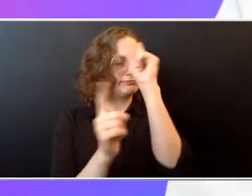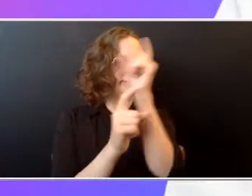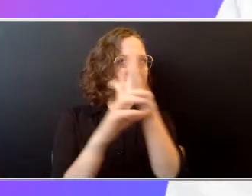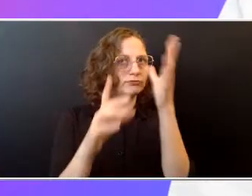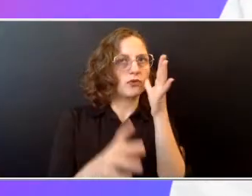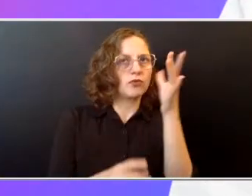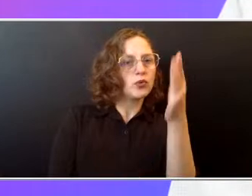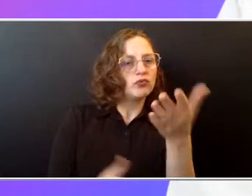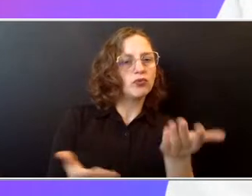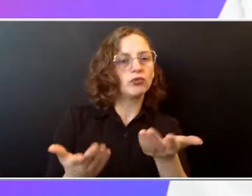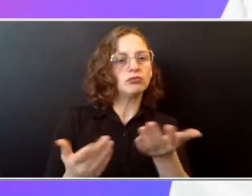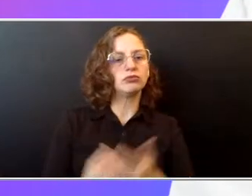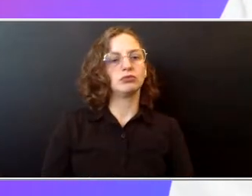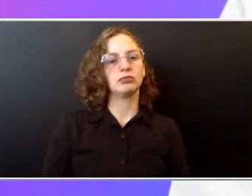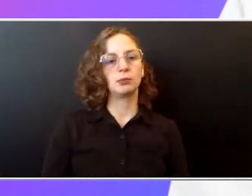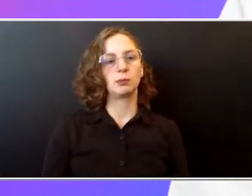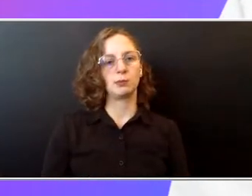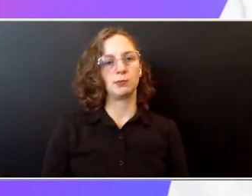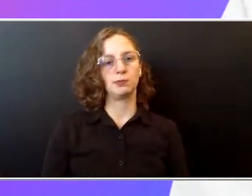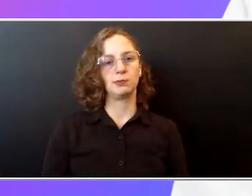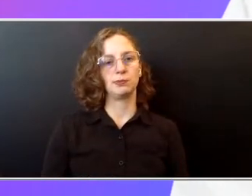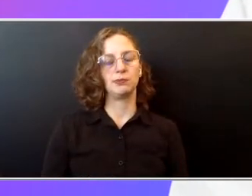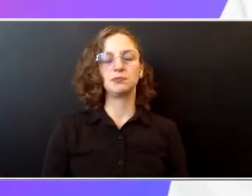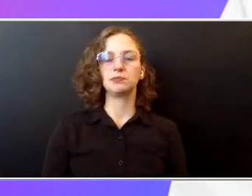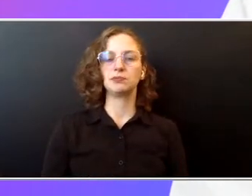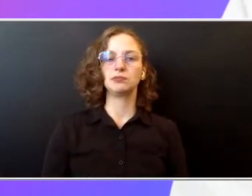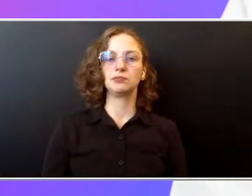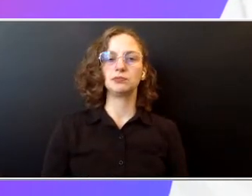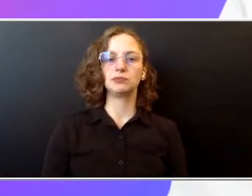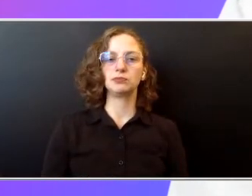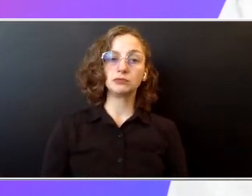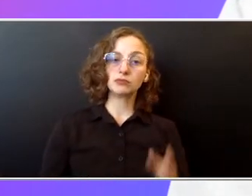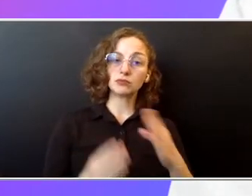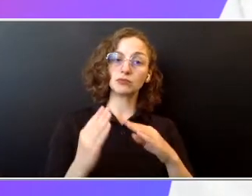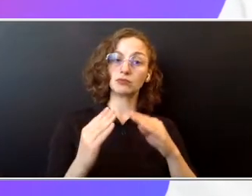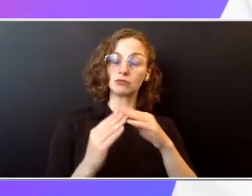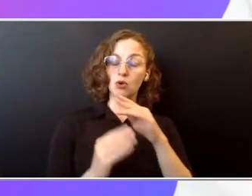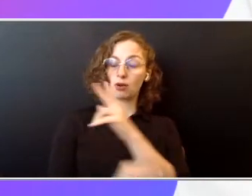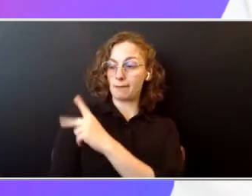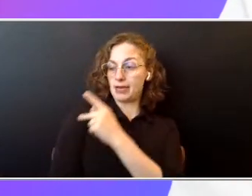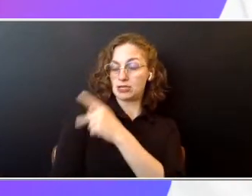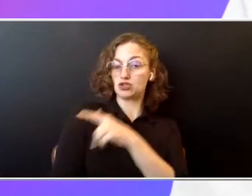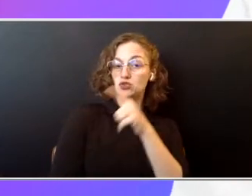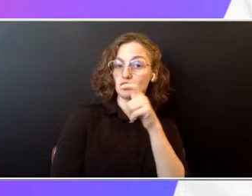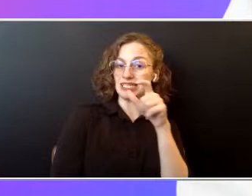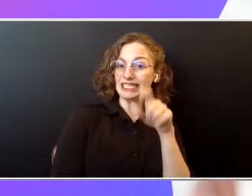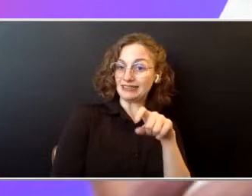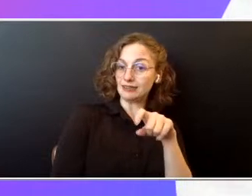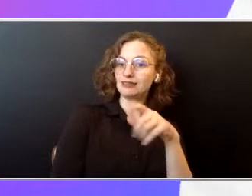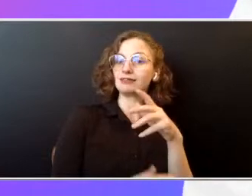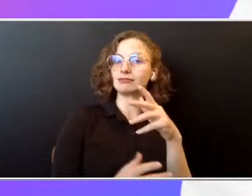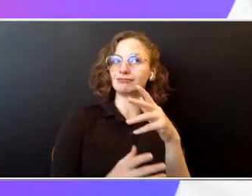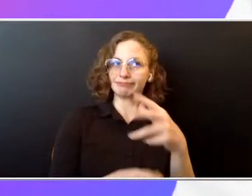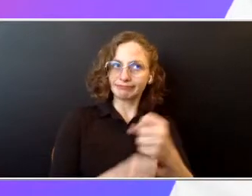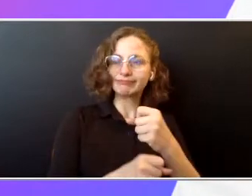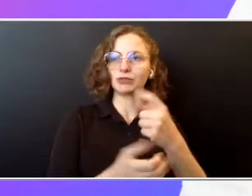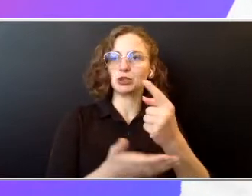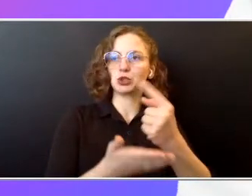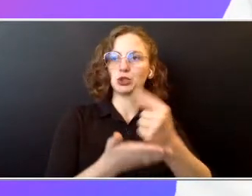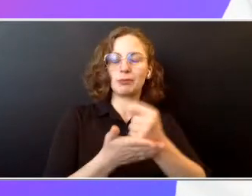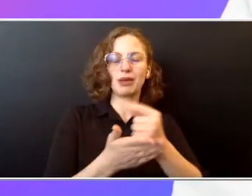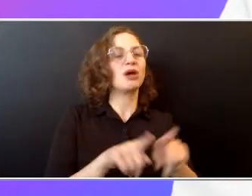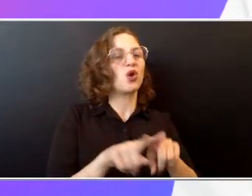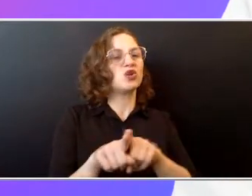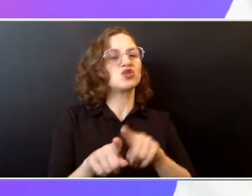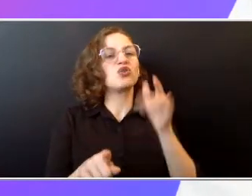that more patients that are needing this get treated in the United States, but also the future of new medications, and